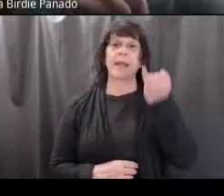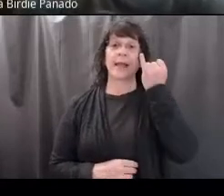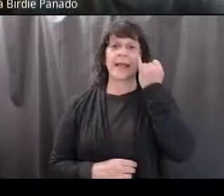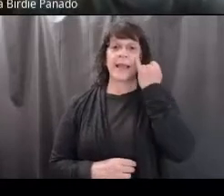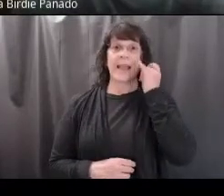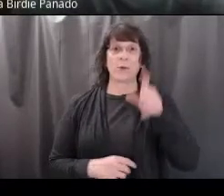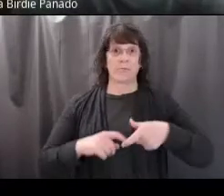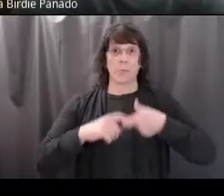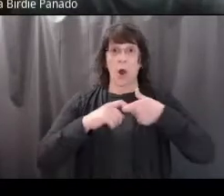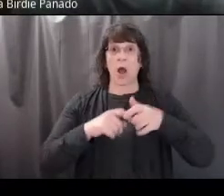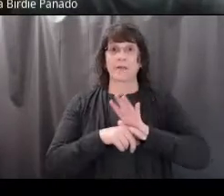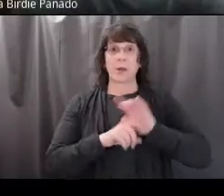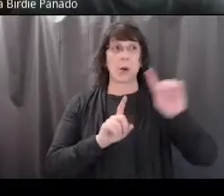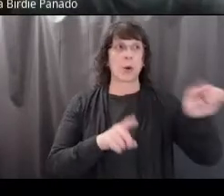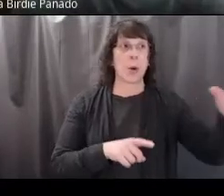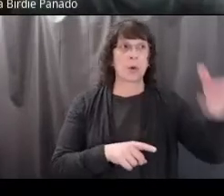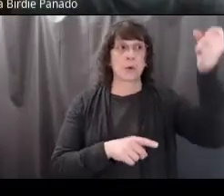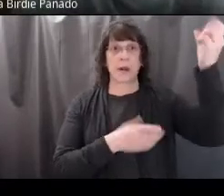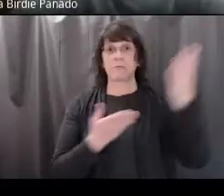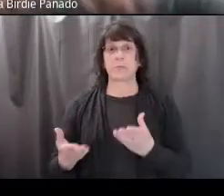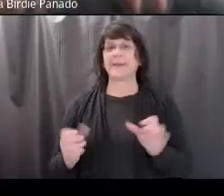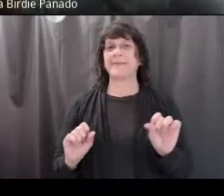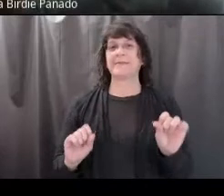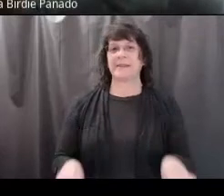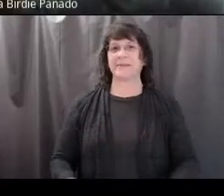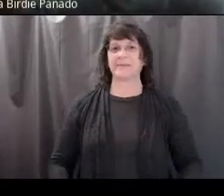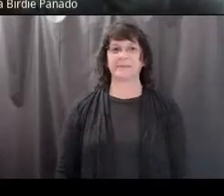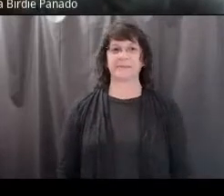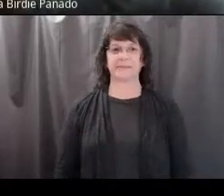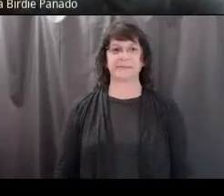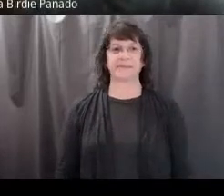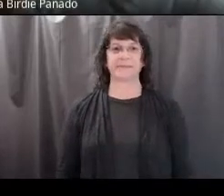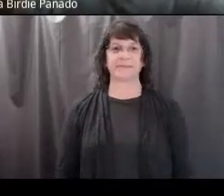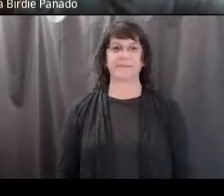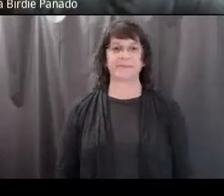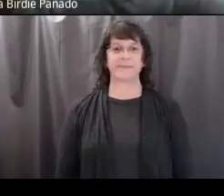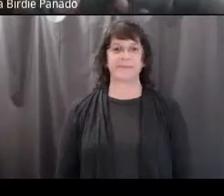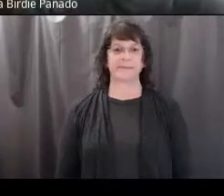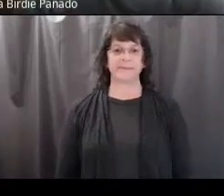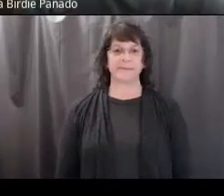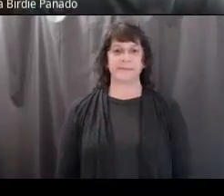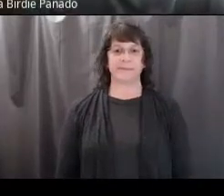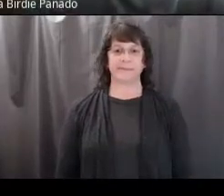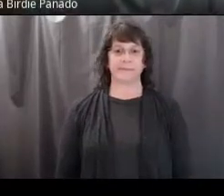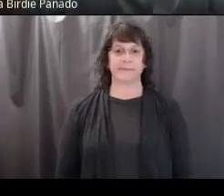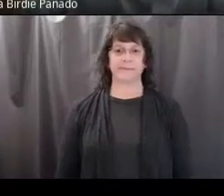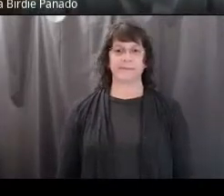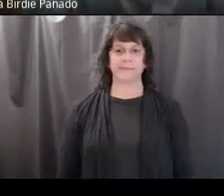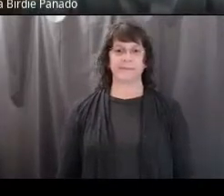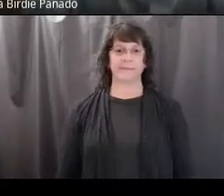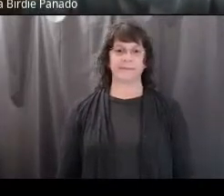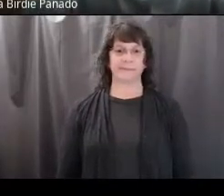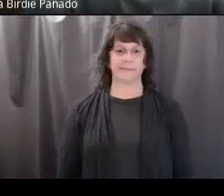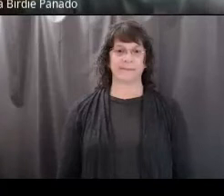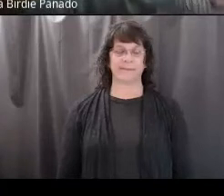And feel free to pause this presentation if you need to go and grab those things, if you need to go and collect your